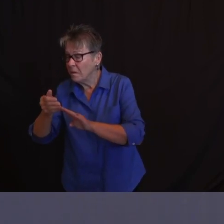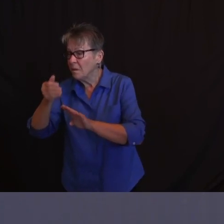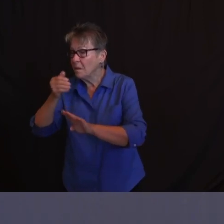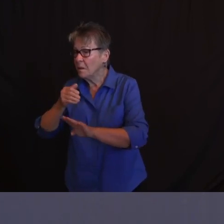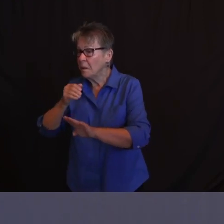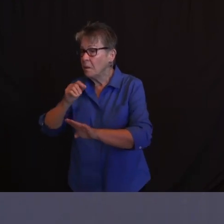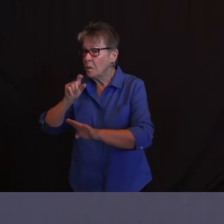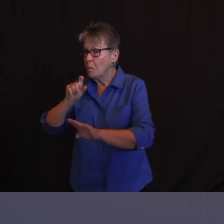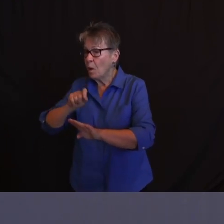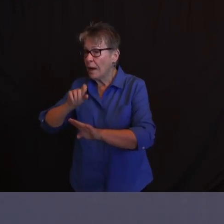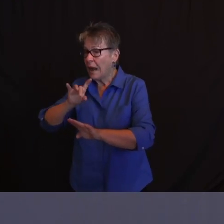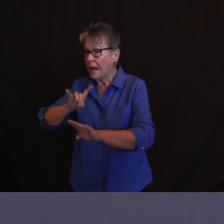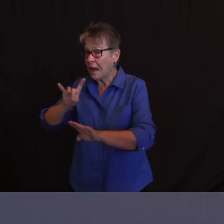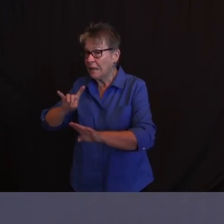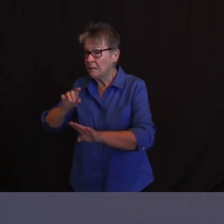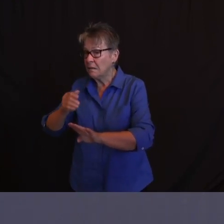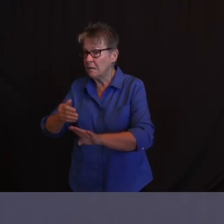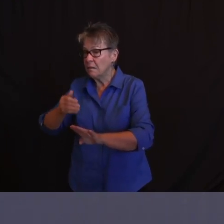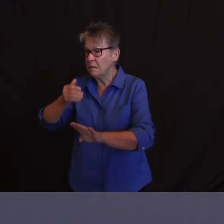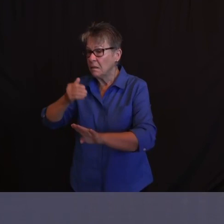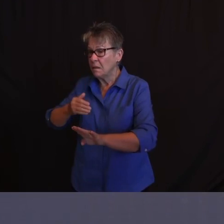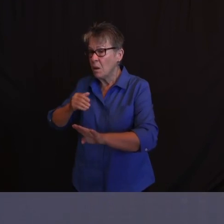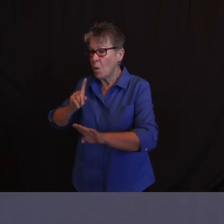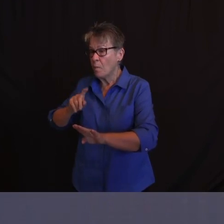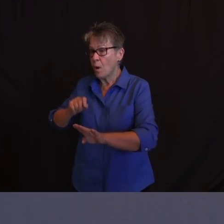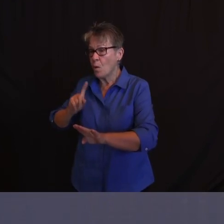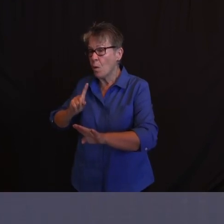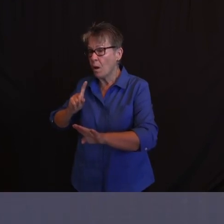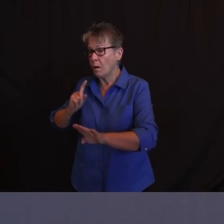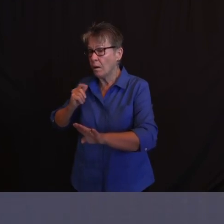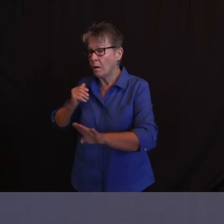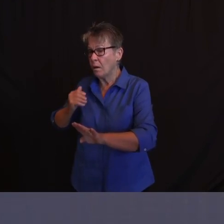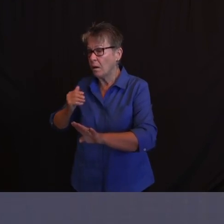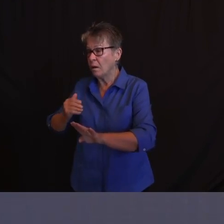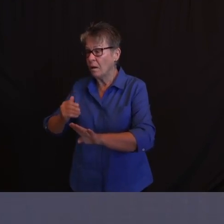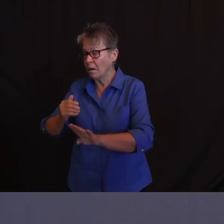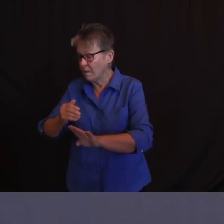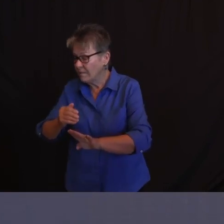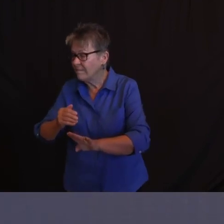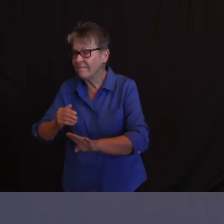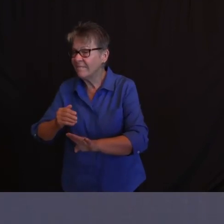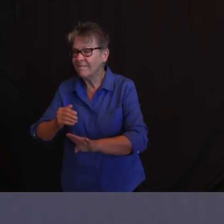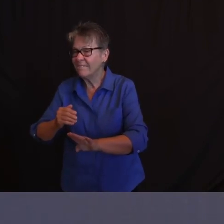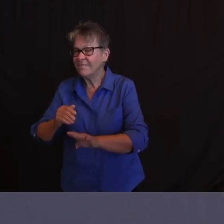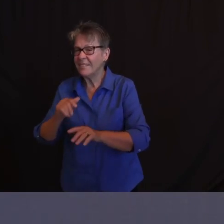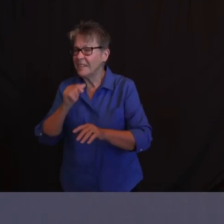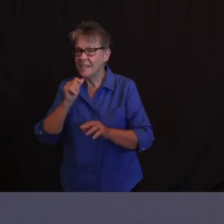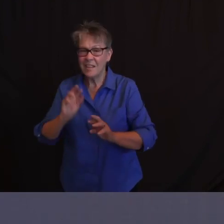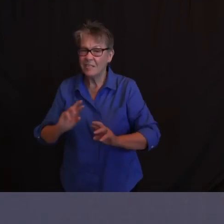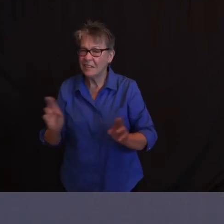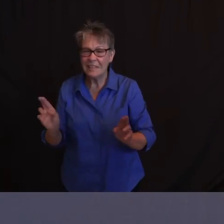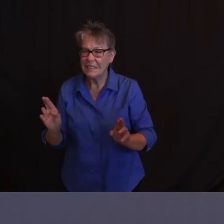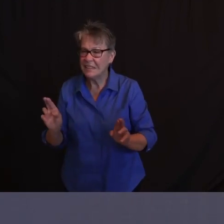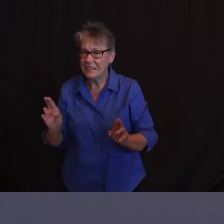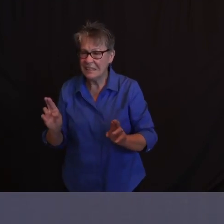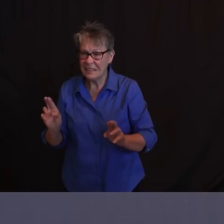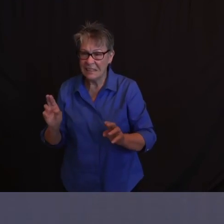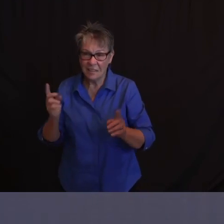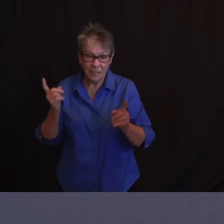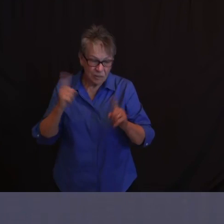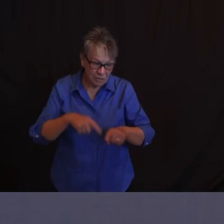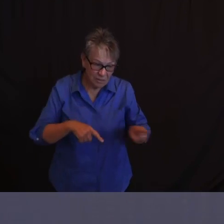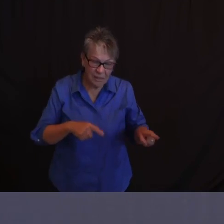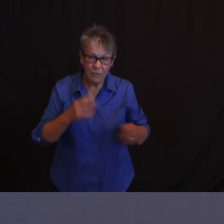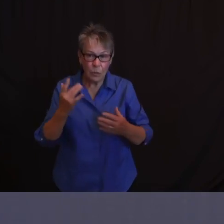that, 0.98, 1.04, 1.1, 1.05. I think you all would say you need a 7-day rolling average trend